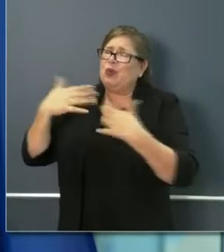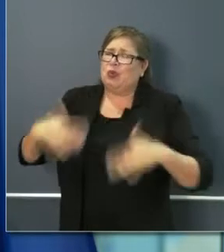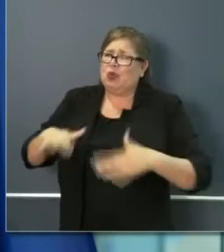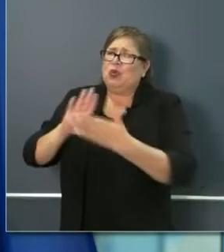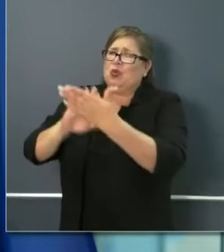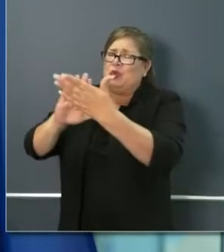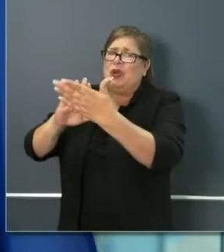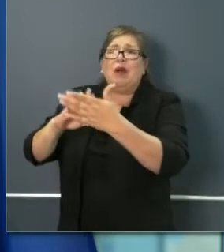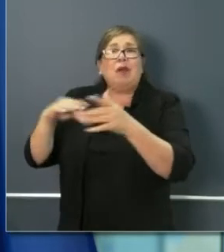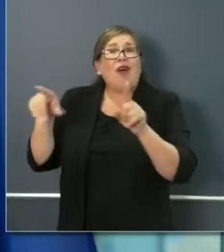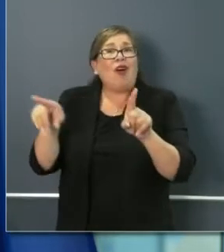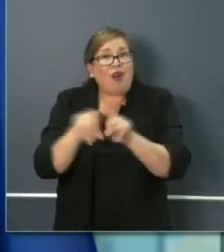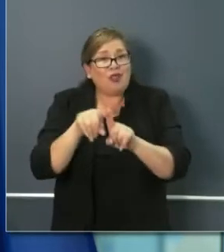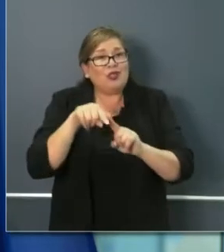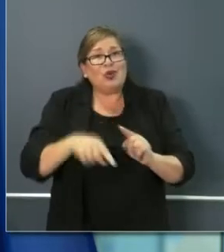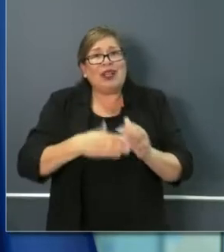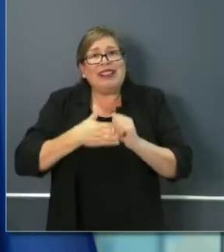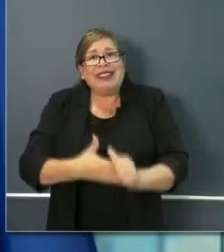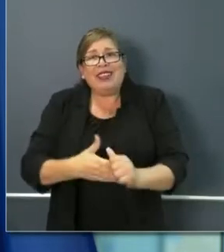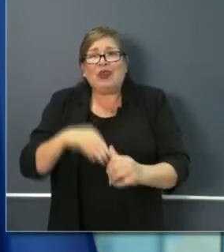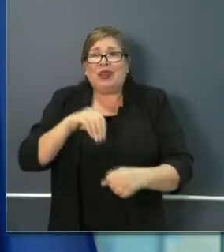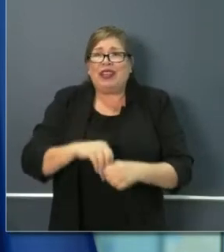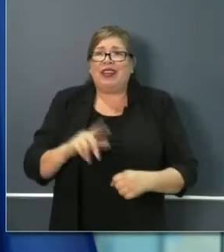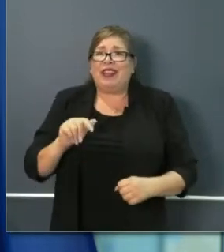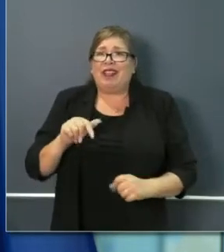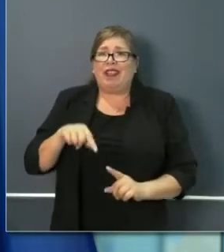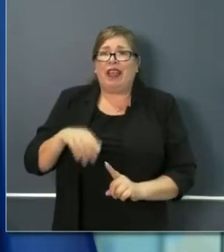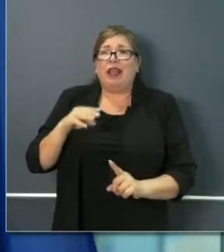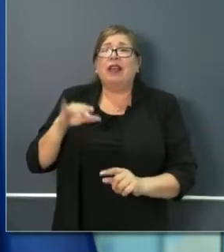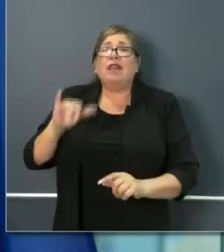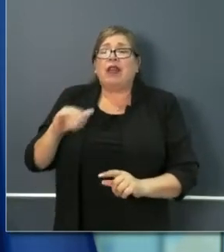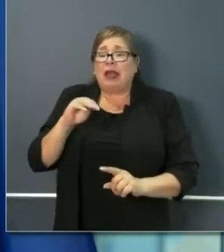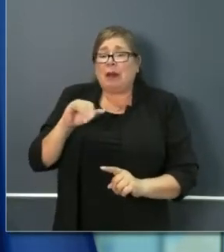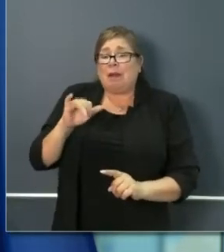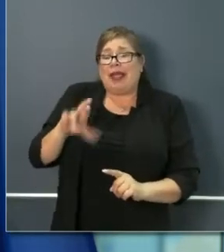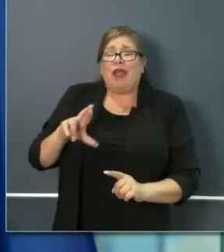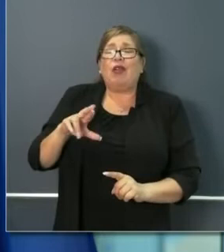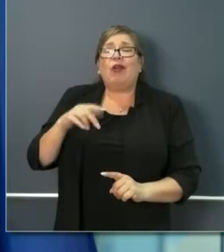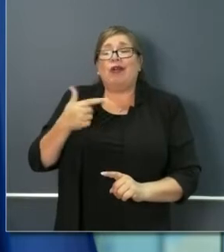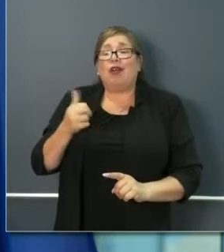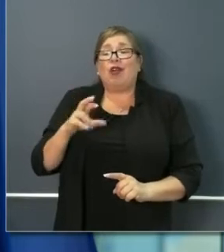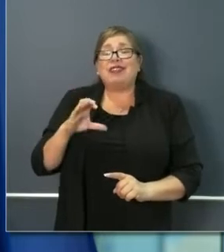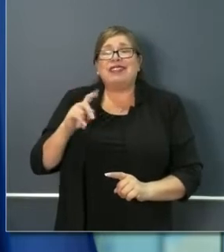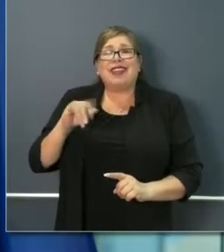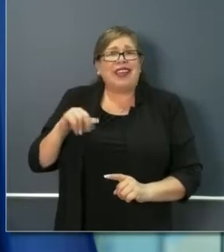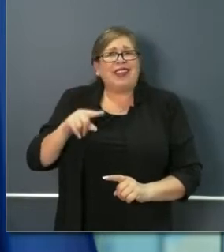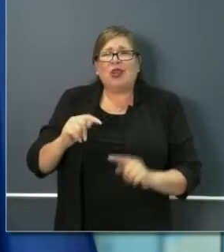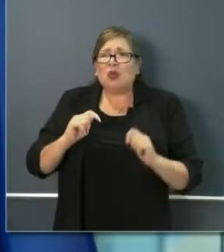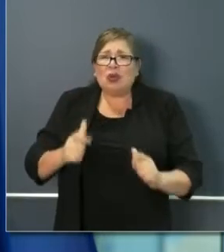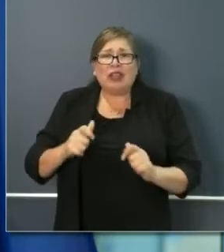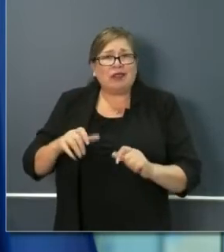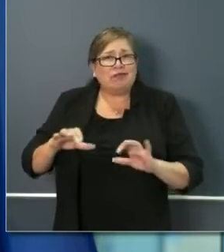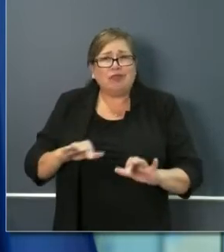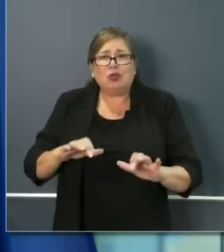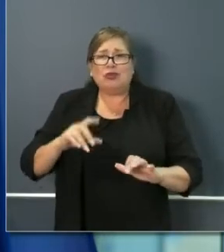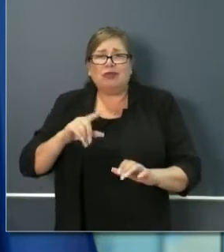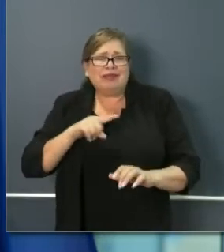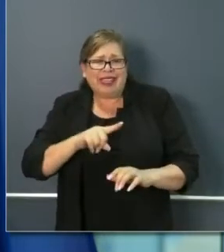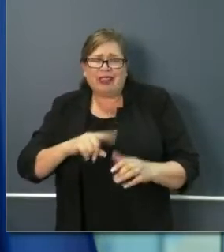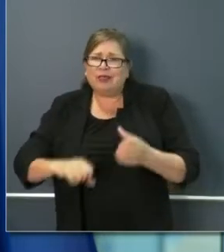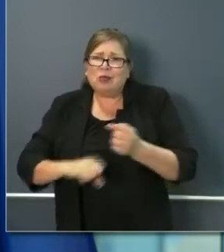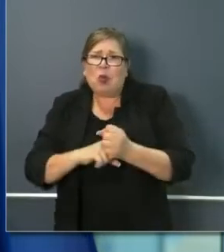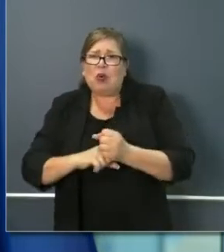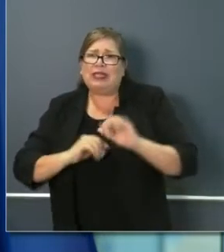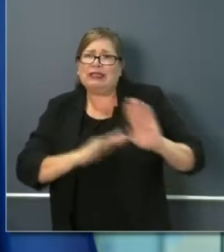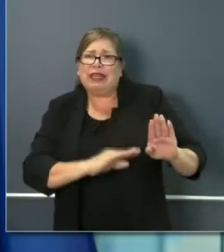is demonstrable as well. Mayor Garcetti was quick to move in this direction. So was the county. They all supported the stay at